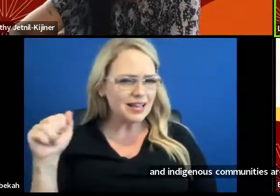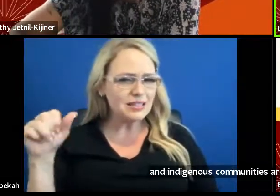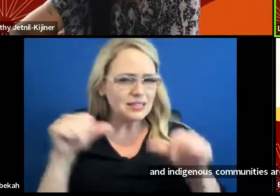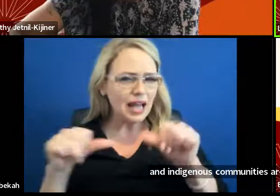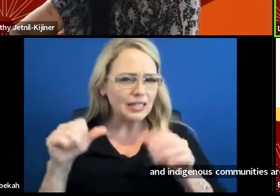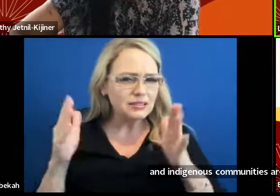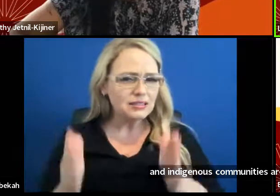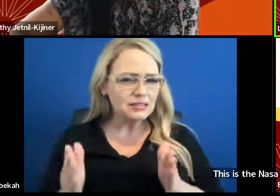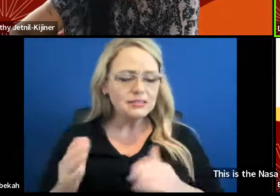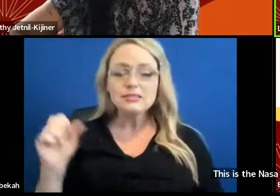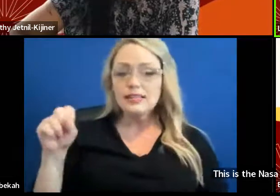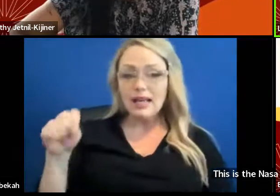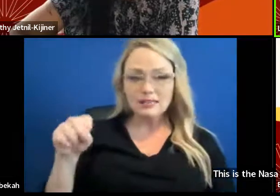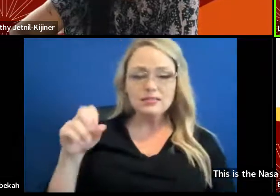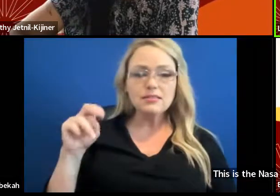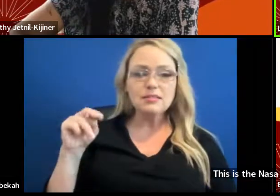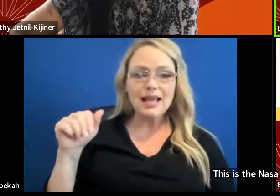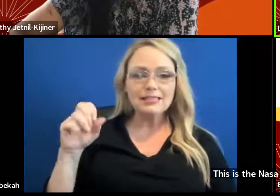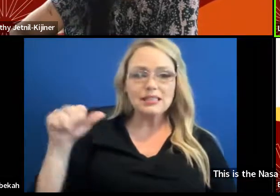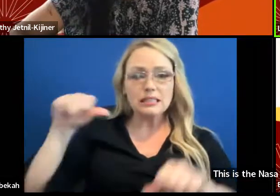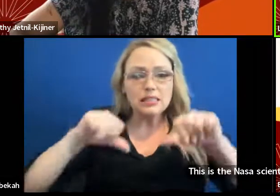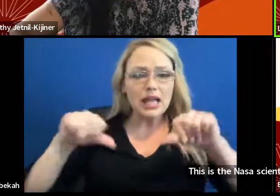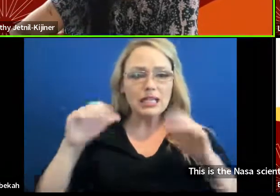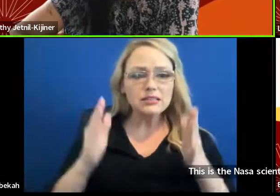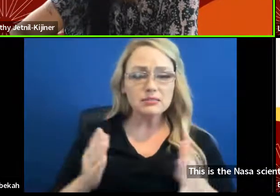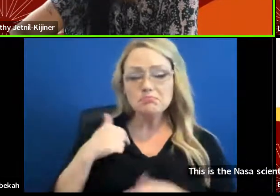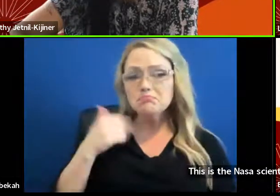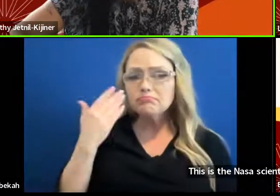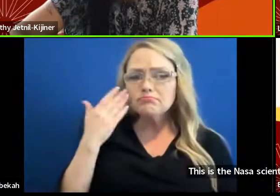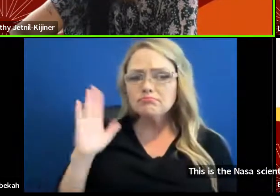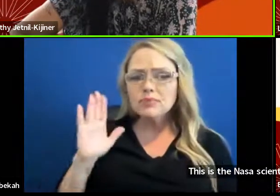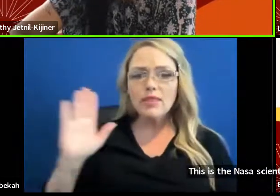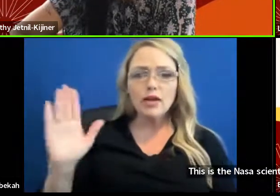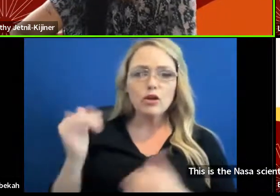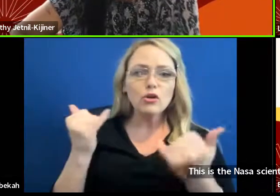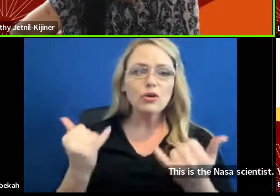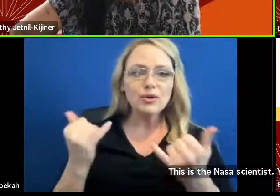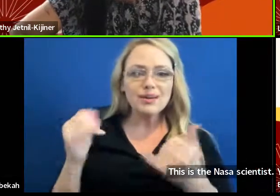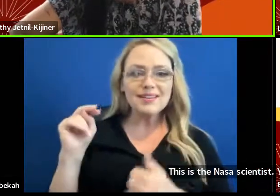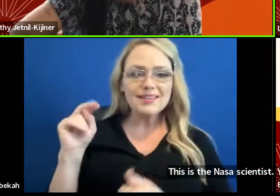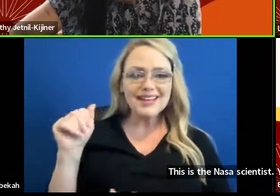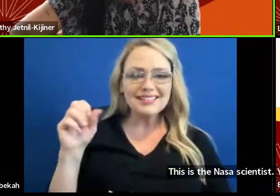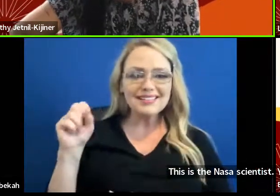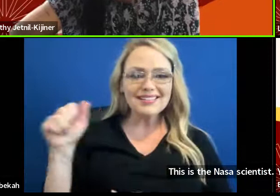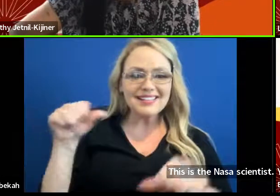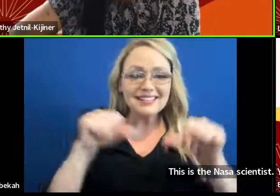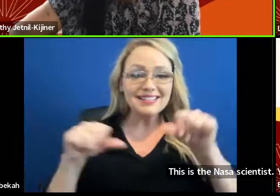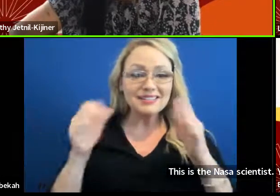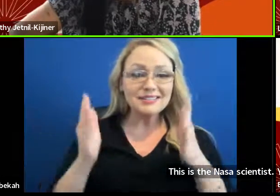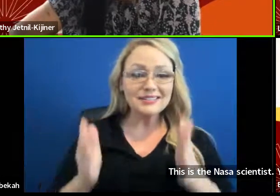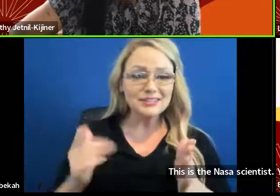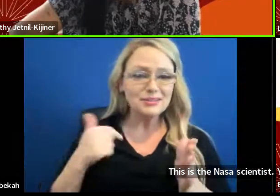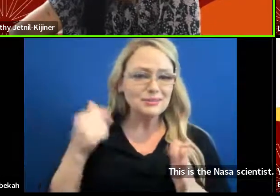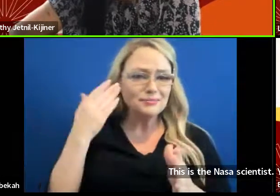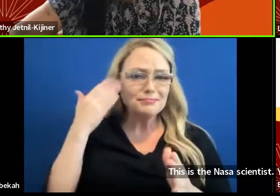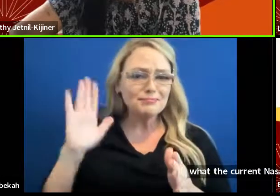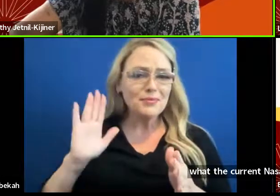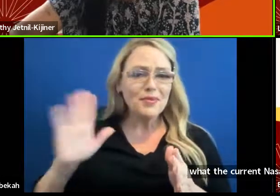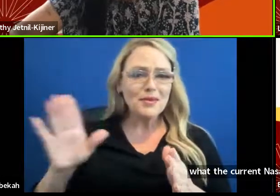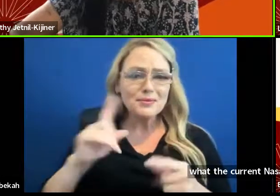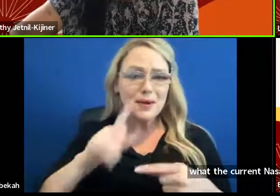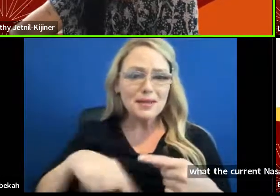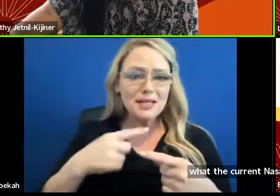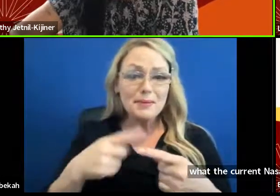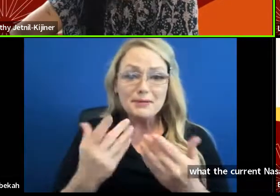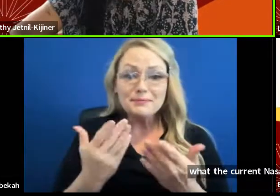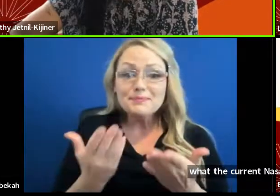Yes. I'm not familiar with what the current NASA scientists they're referencing